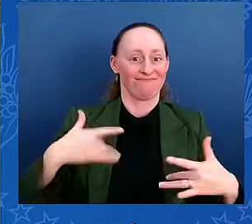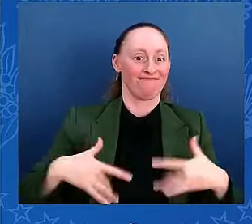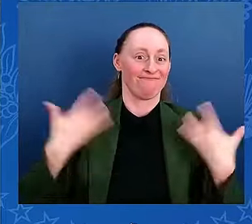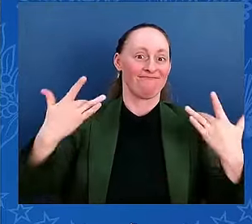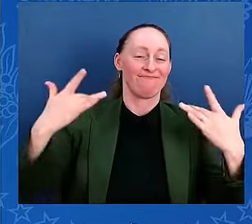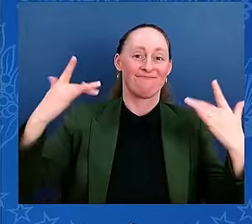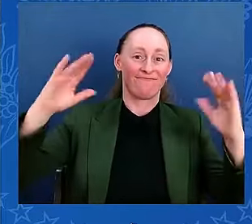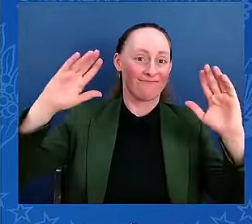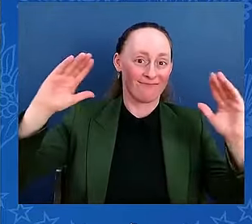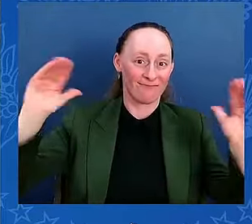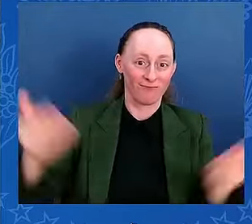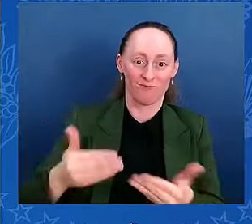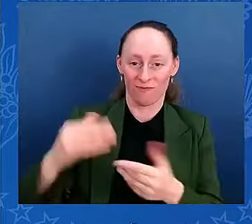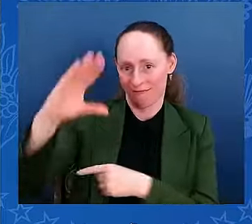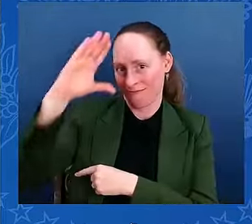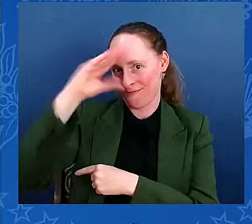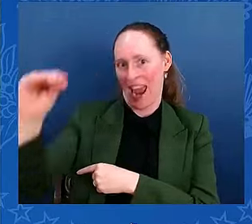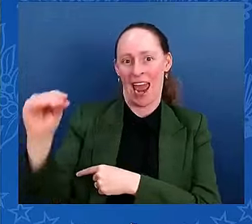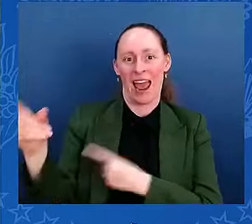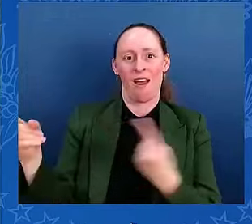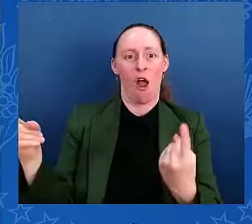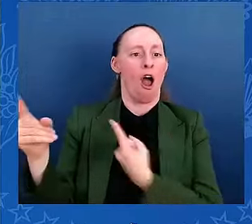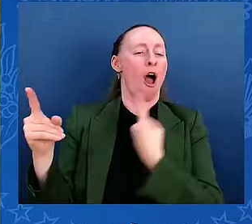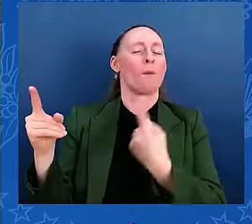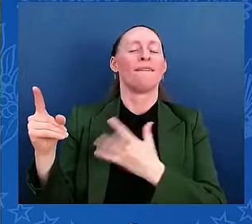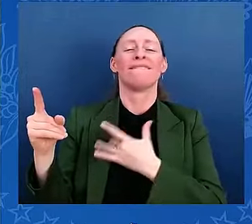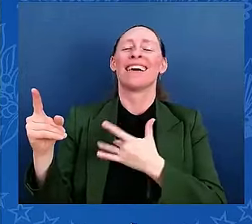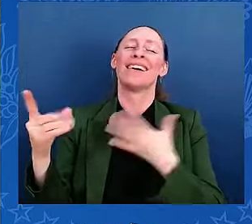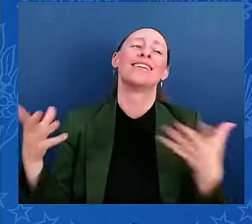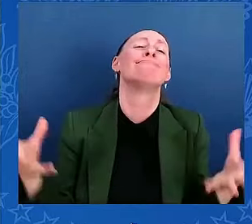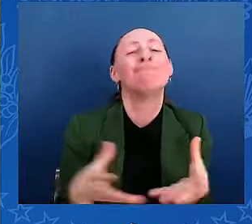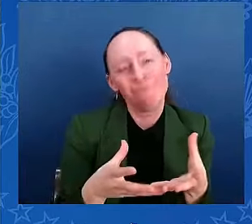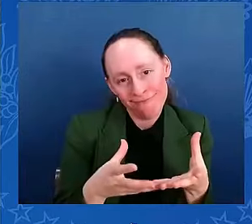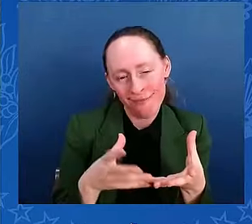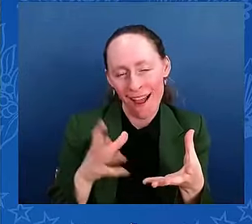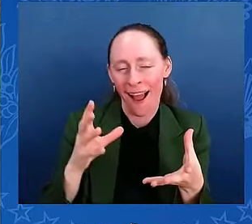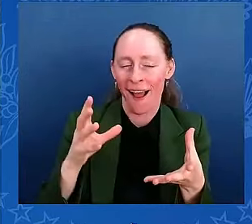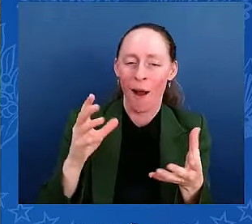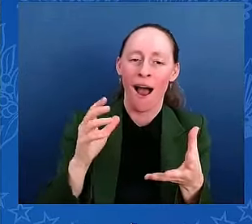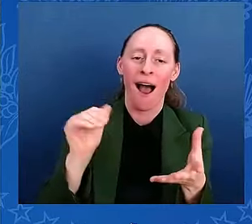home with Italian Americans.